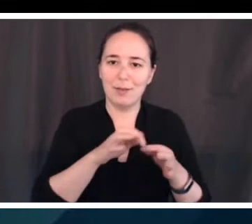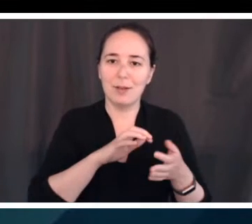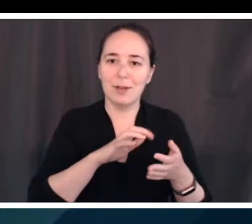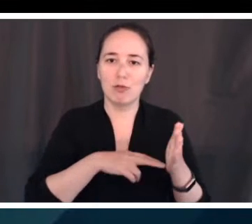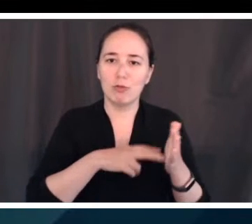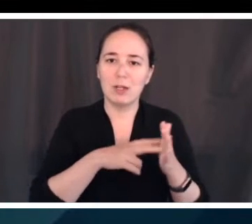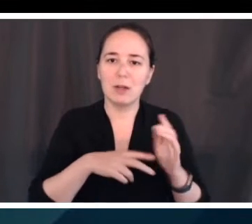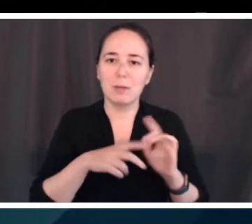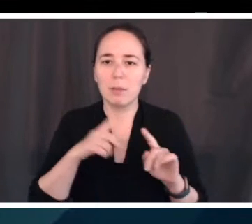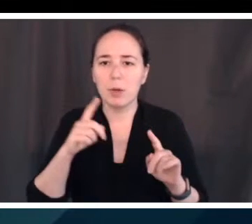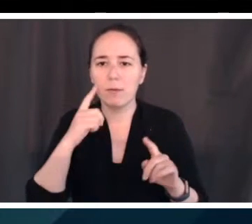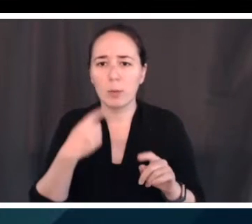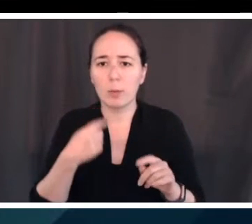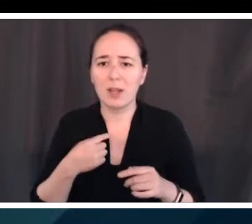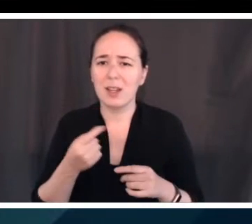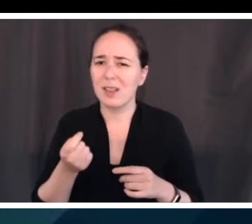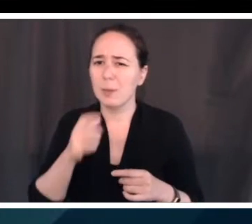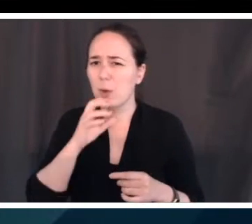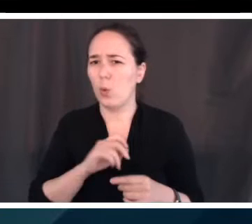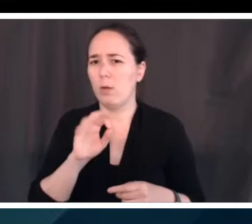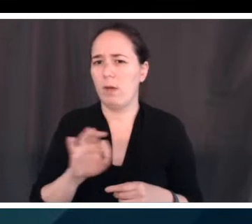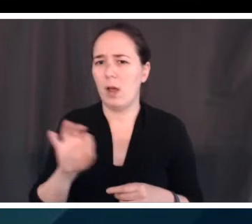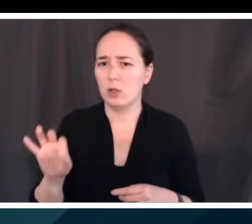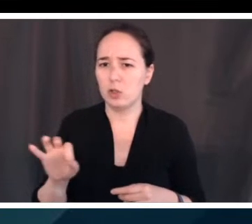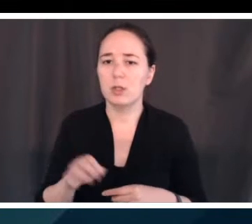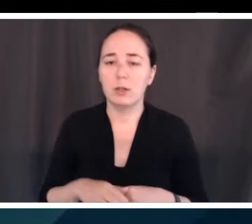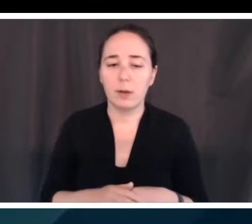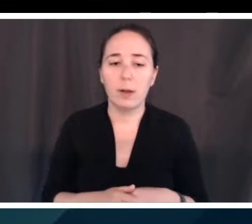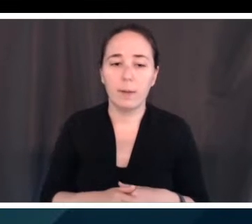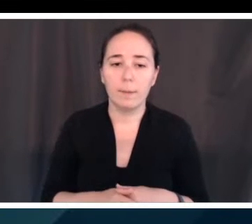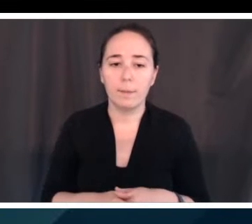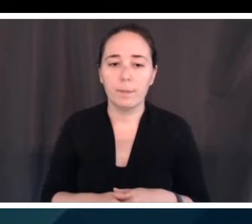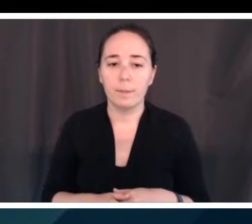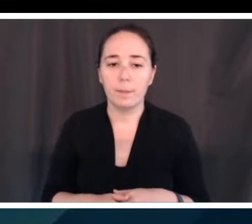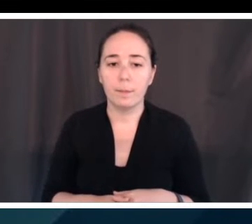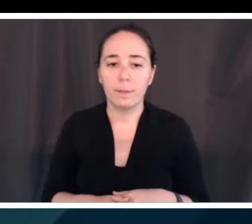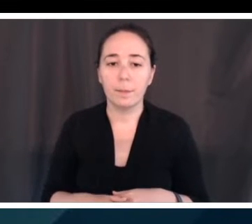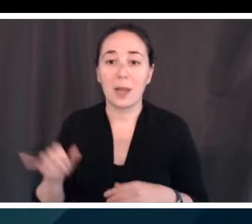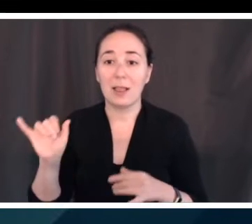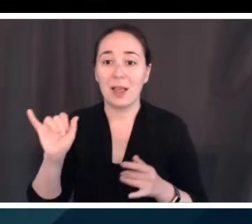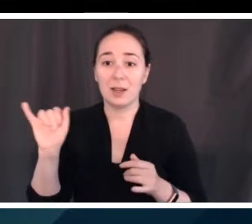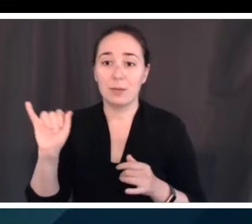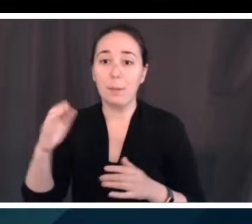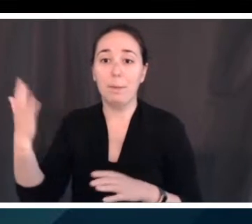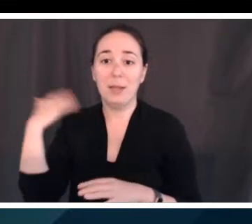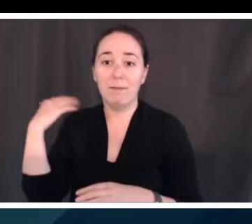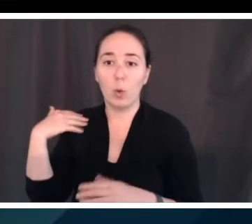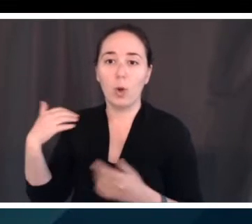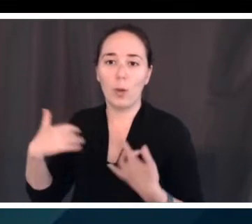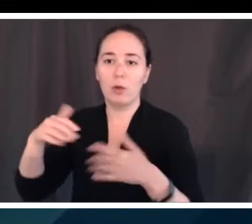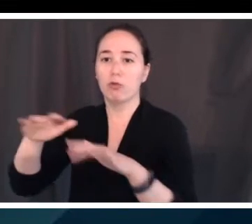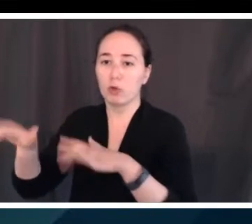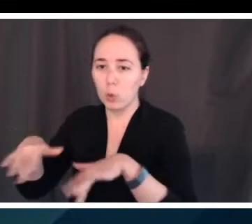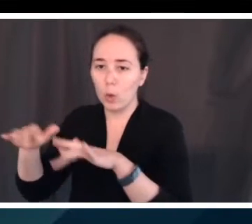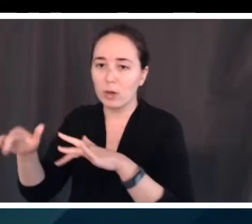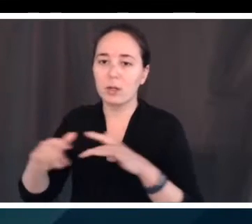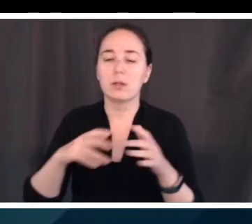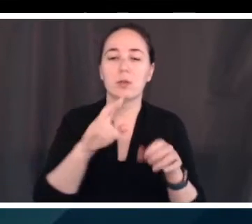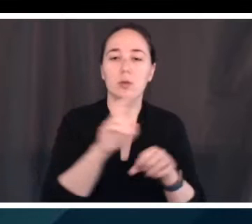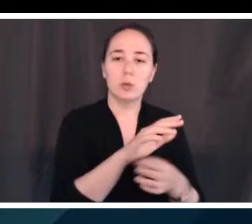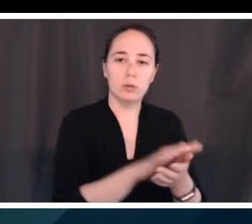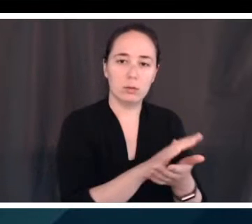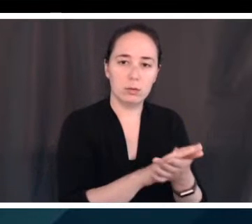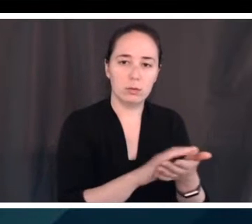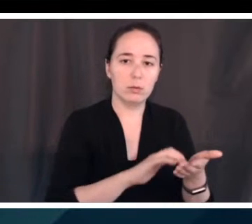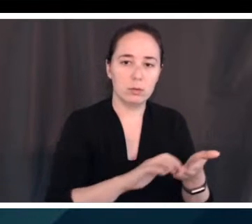archaic way. If people didn't have recordings, they learned like this, and what they did was you